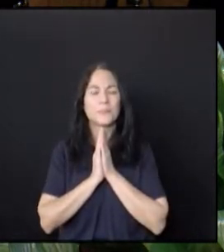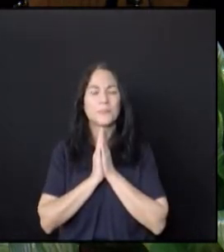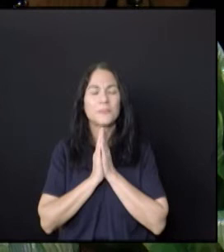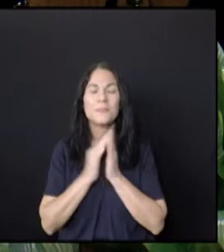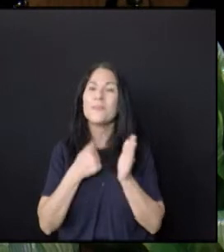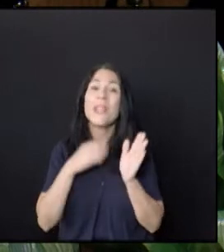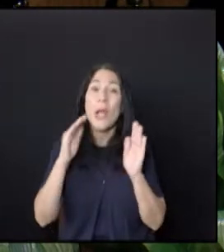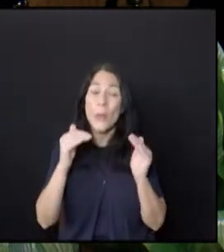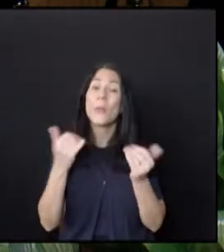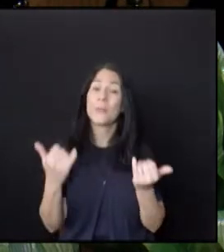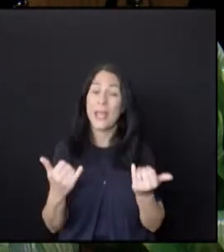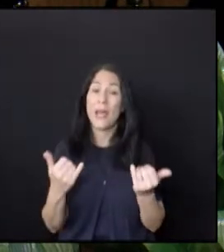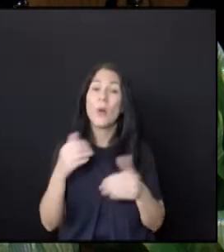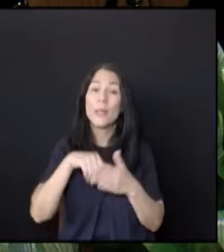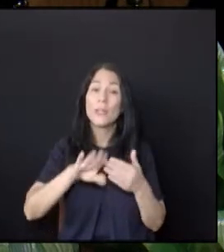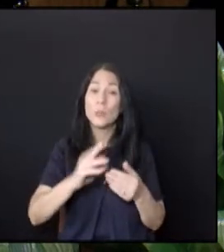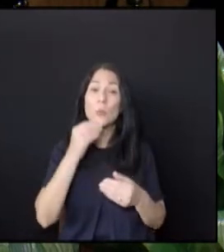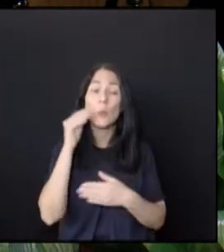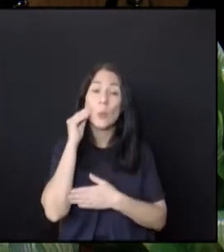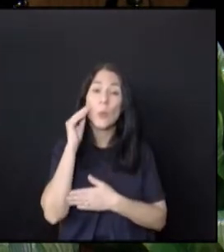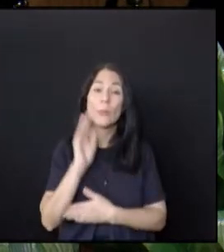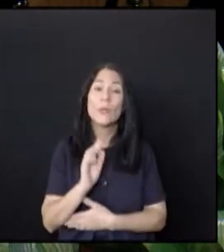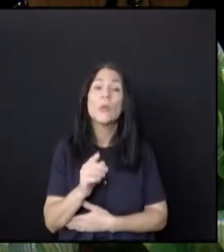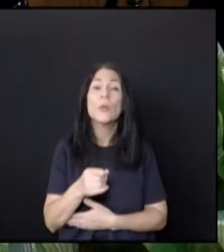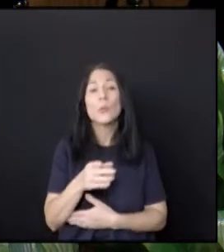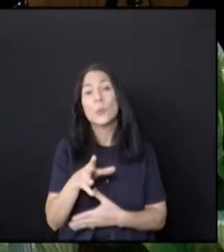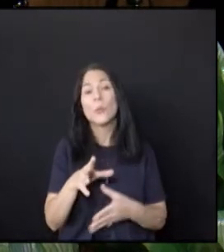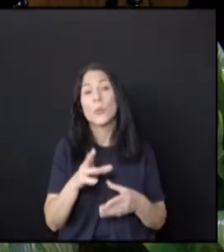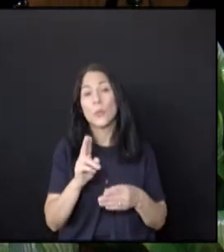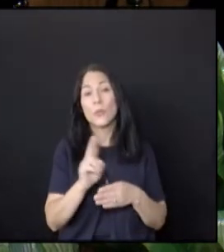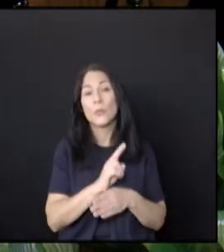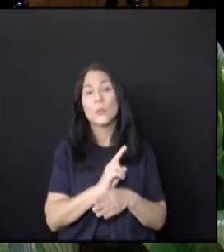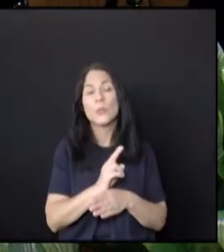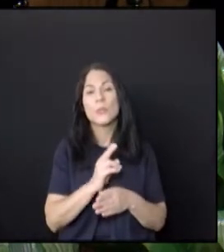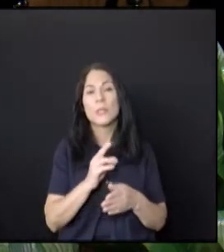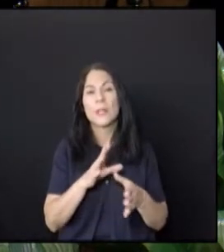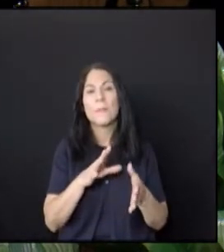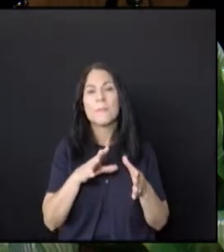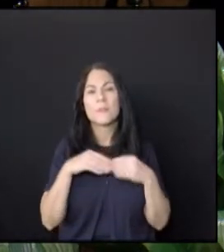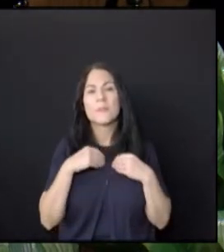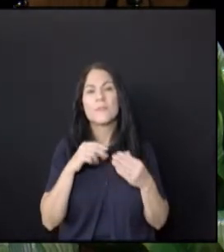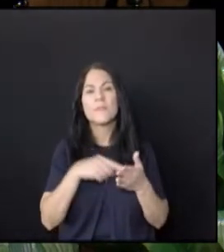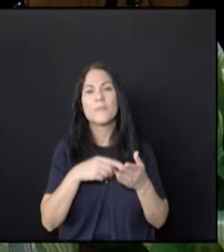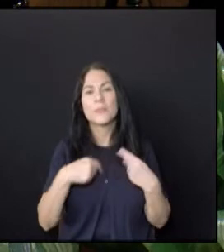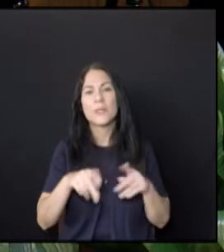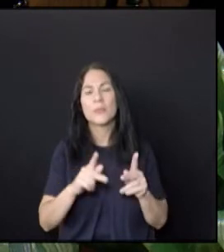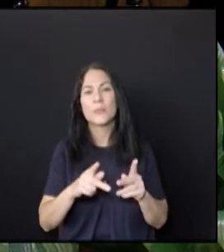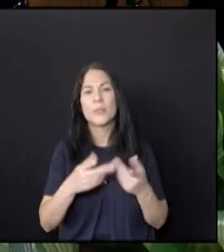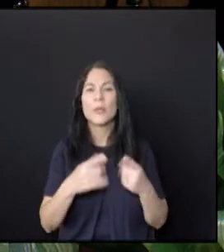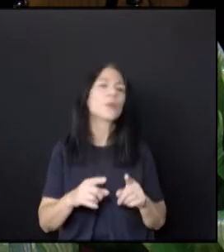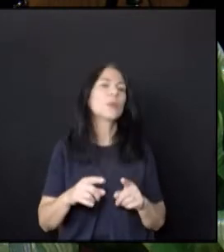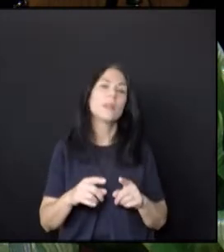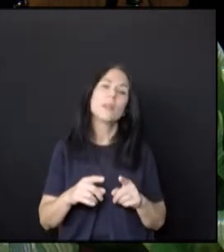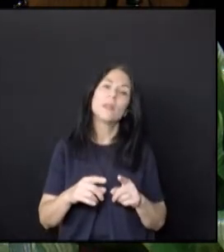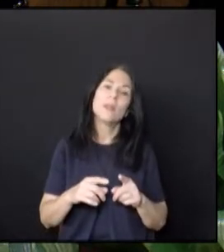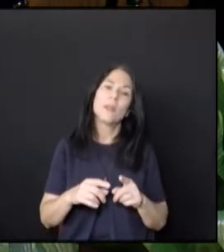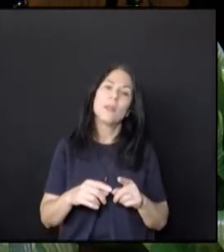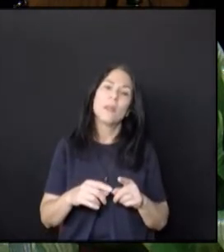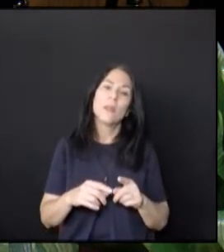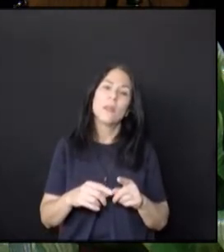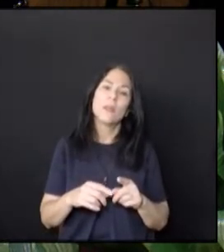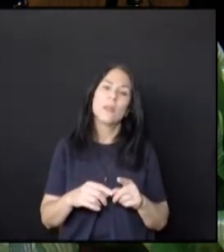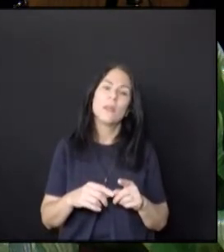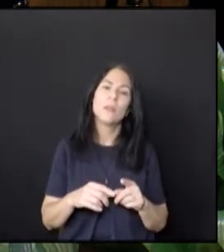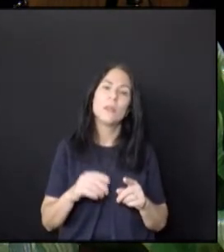I hope right now in your home you are seizing this opportunity, as we sang before, when it comes to your spirit filling this place. As